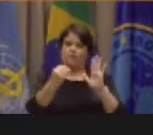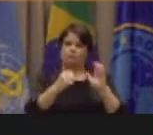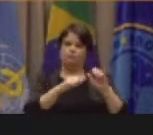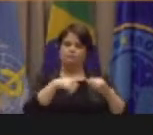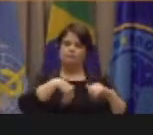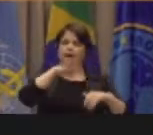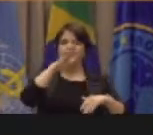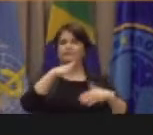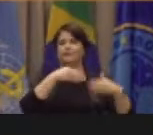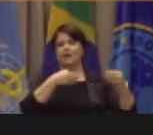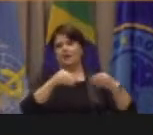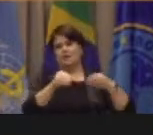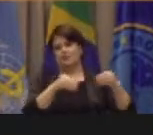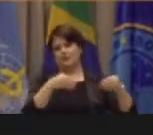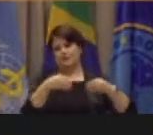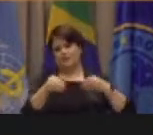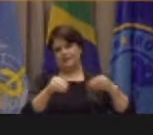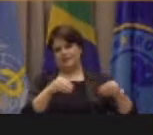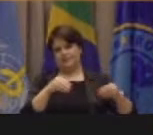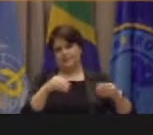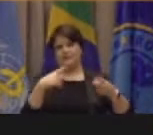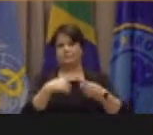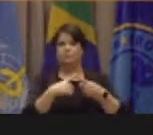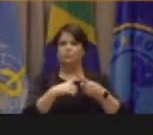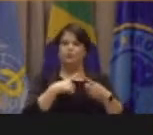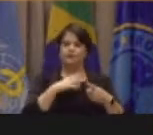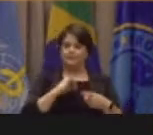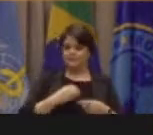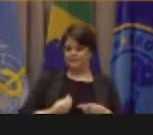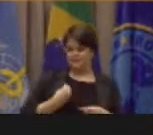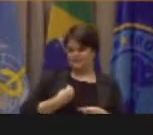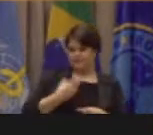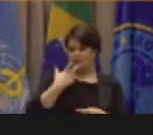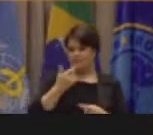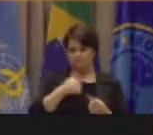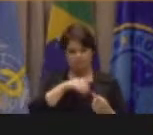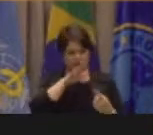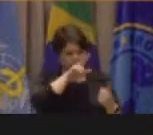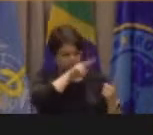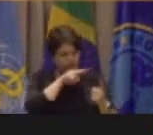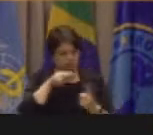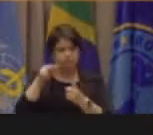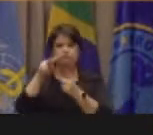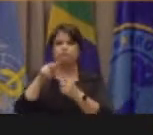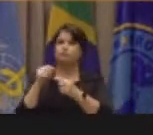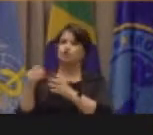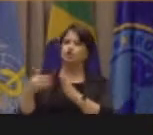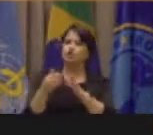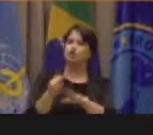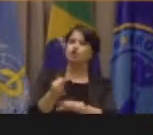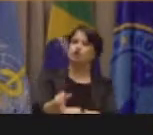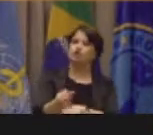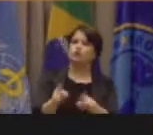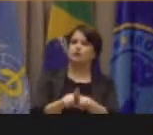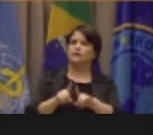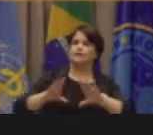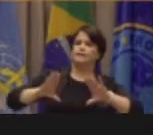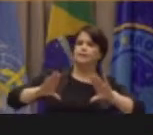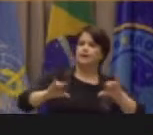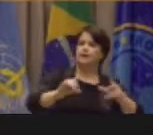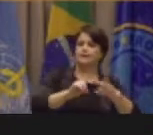specialists in this area, and we have to abandon